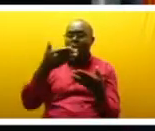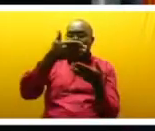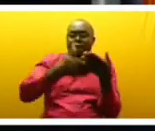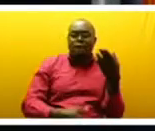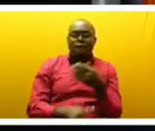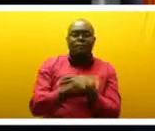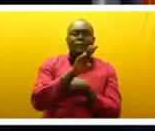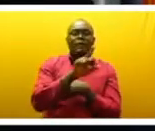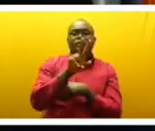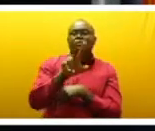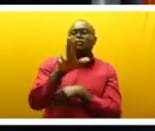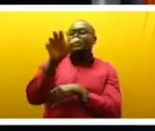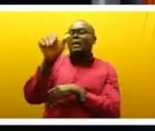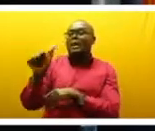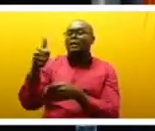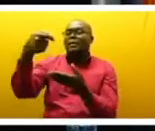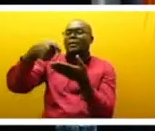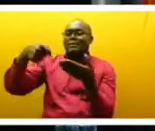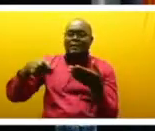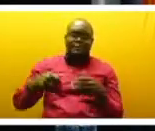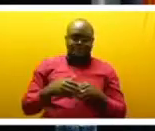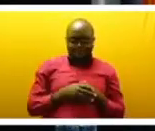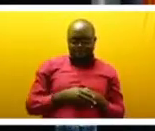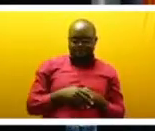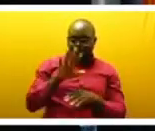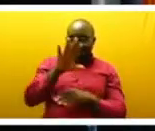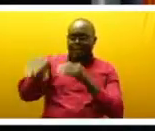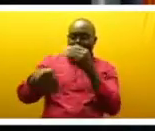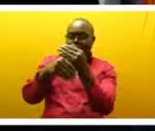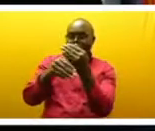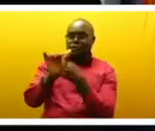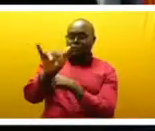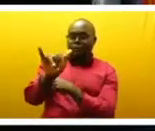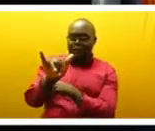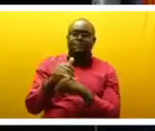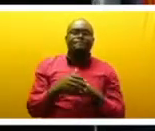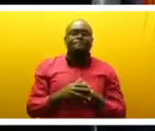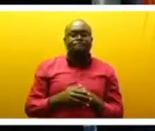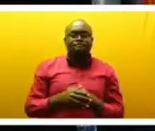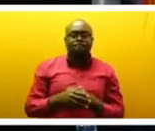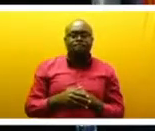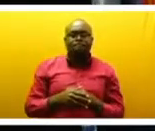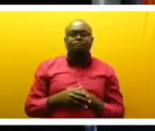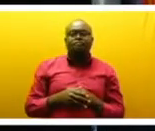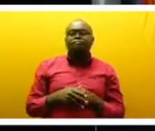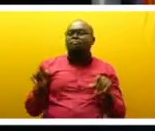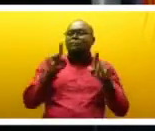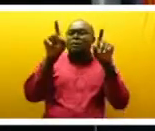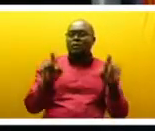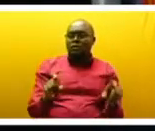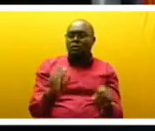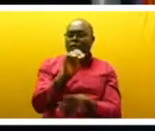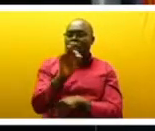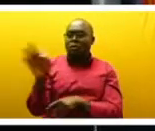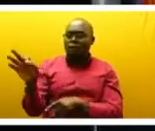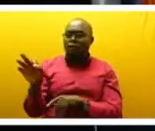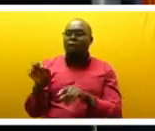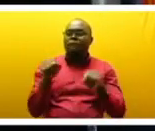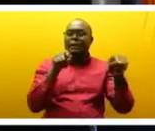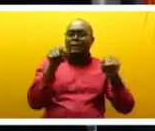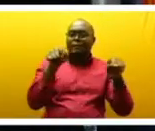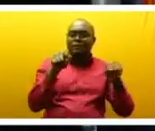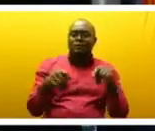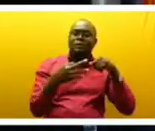32As were signed. In addition to that is the tortured question of Regulation